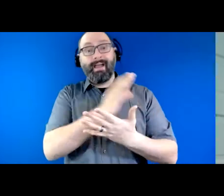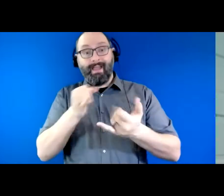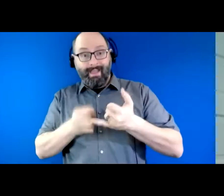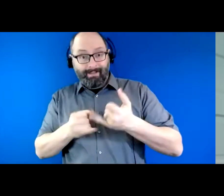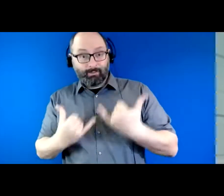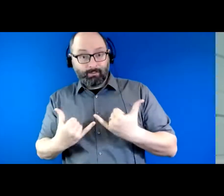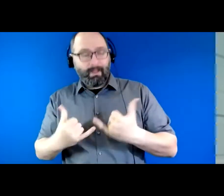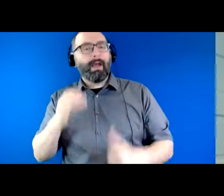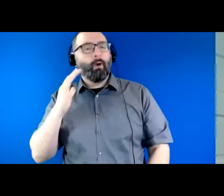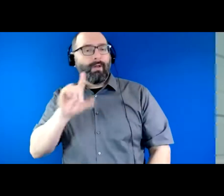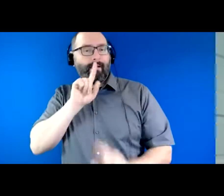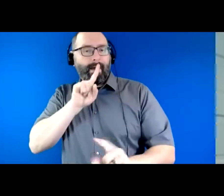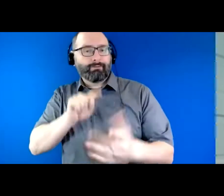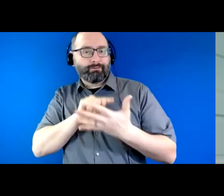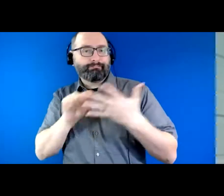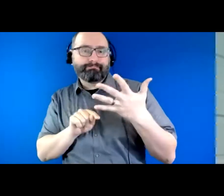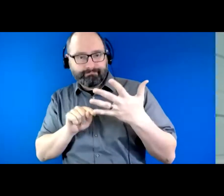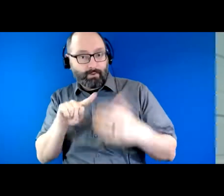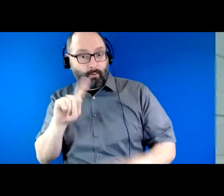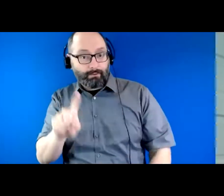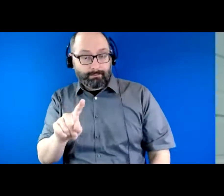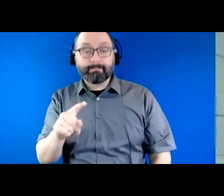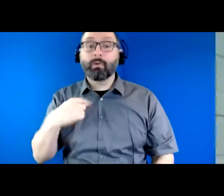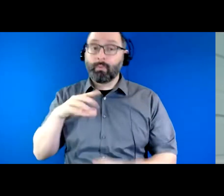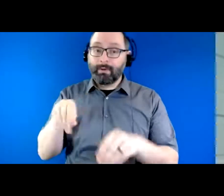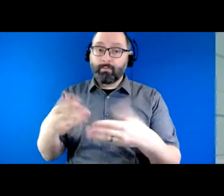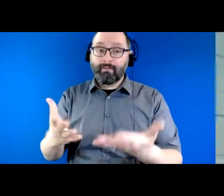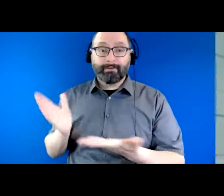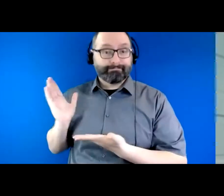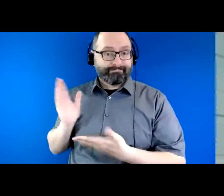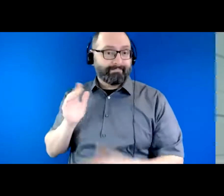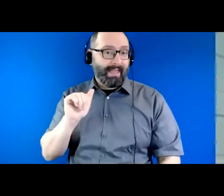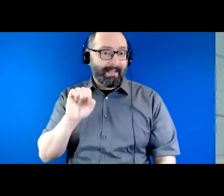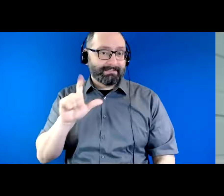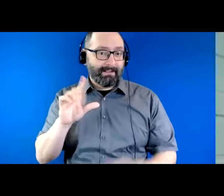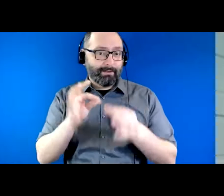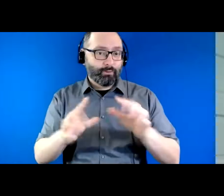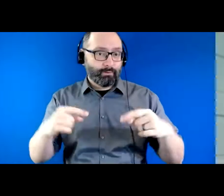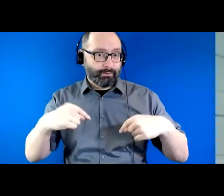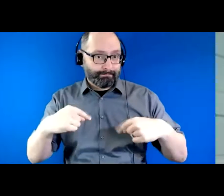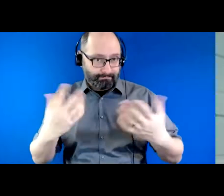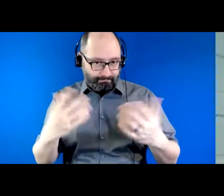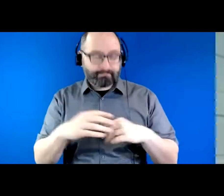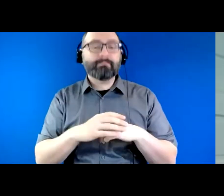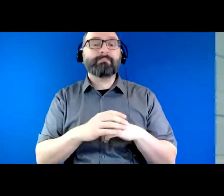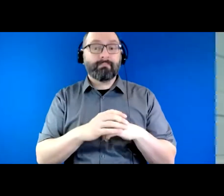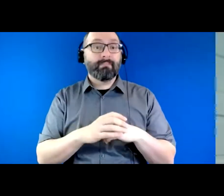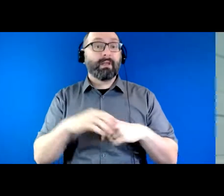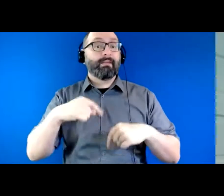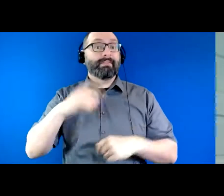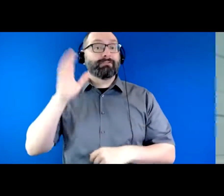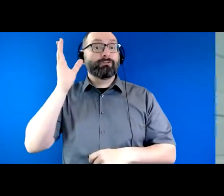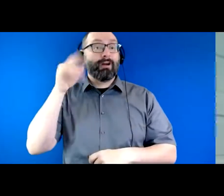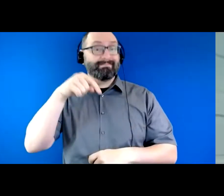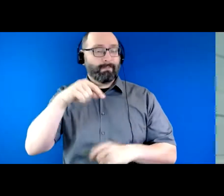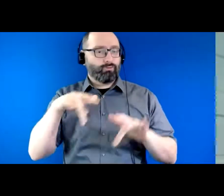answer some of those questions. We are providing, as you can see, American Sign Language today. This talk is being